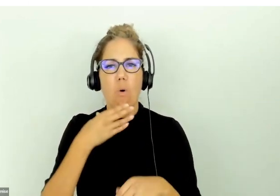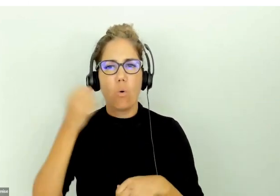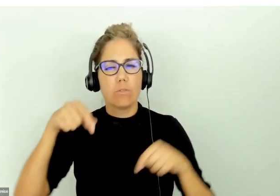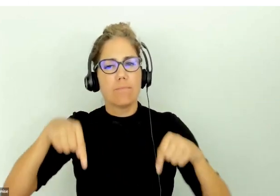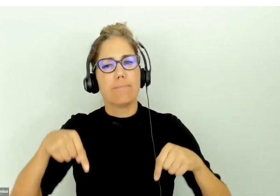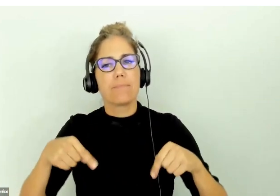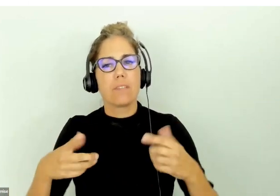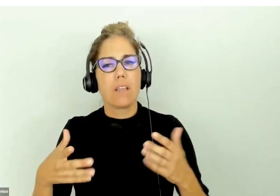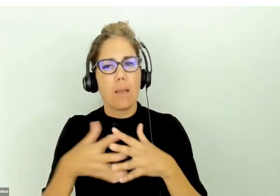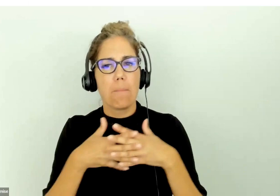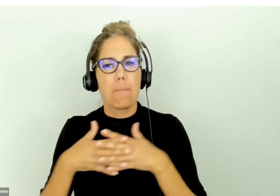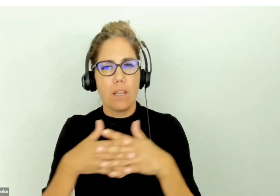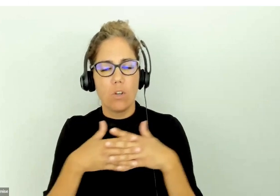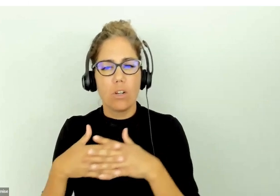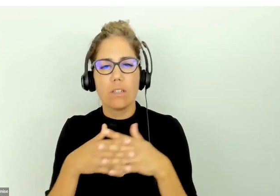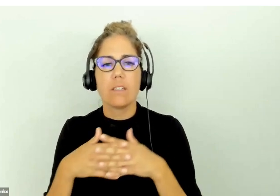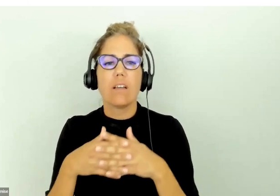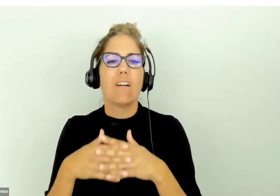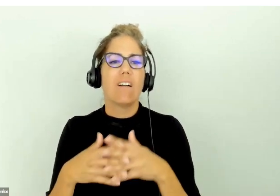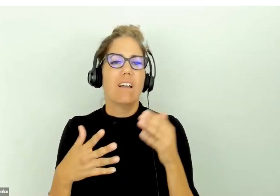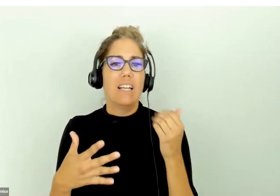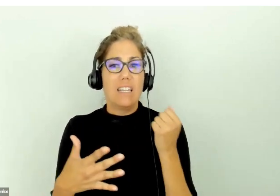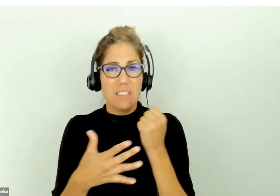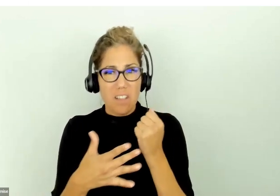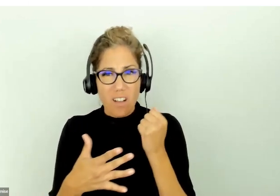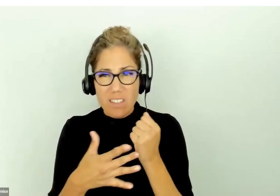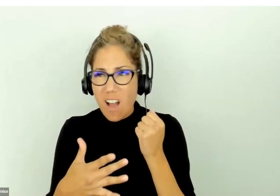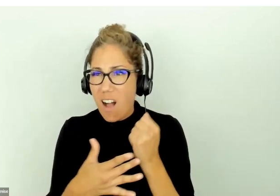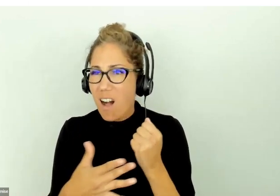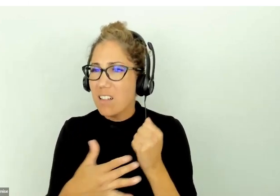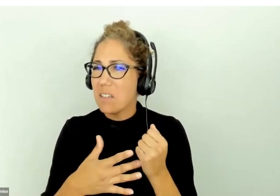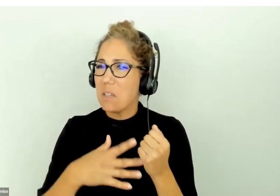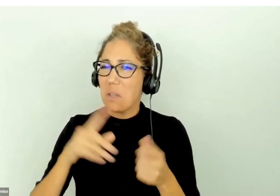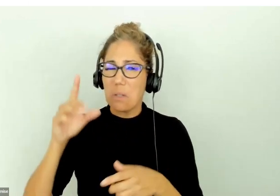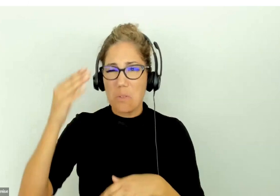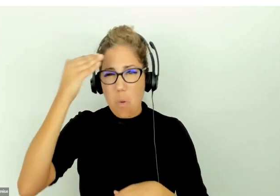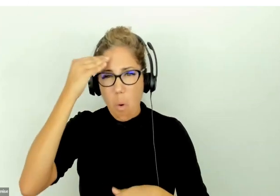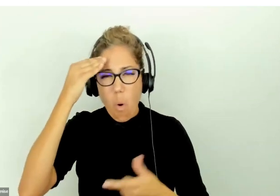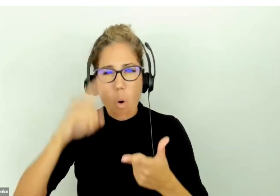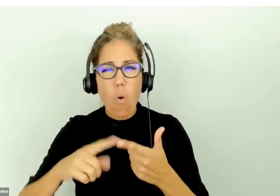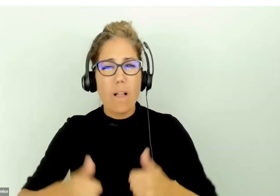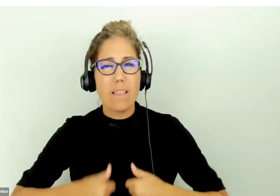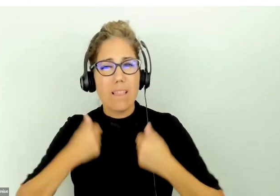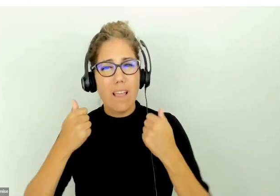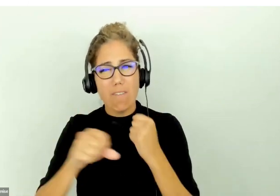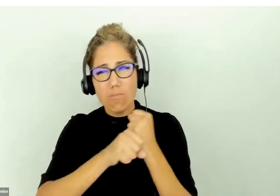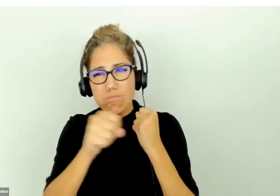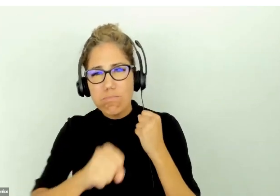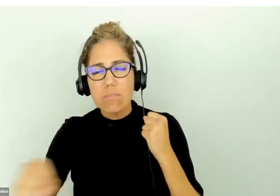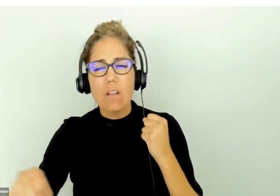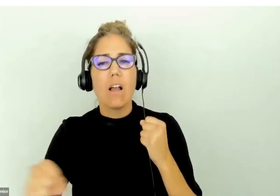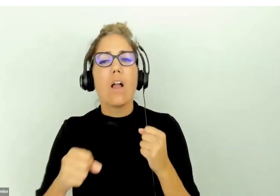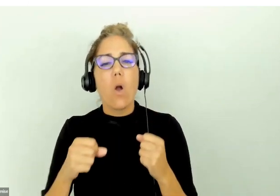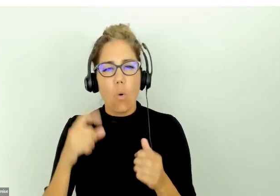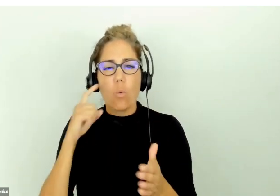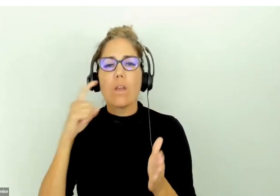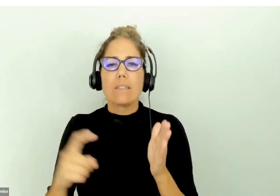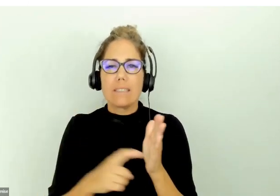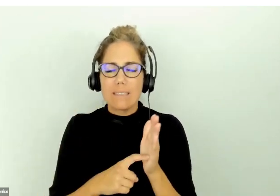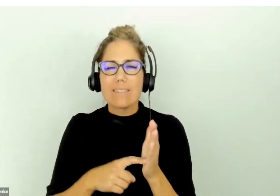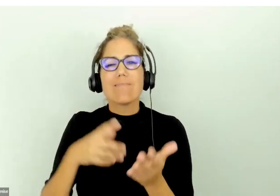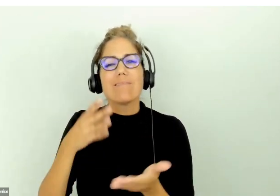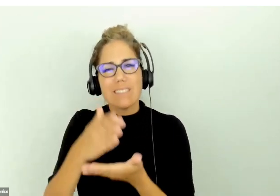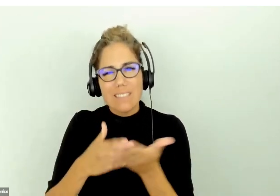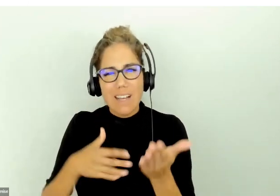are very active, technology savvy, working longer, living longer, but we also recognize there's many inequities